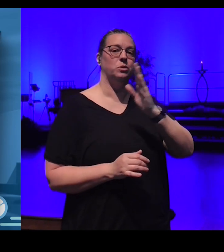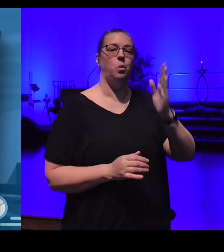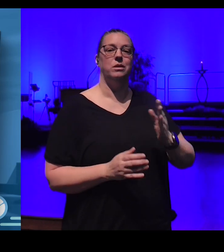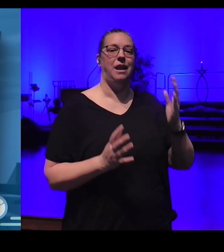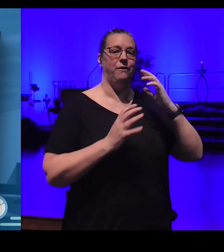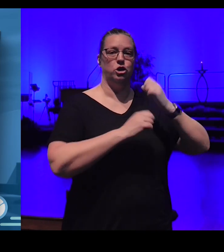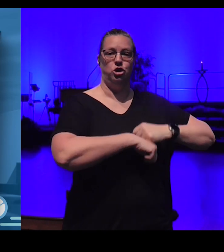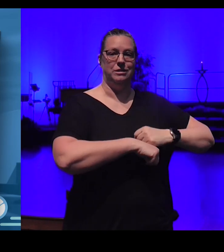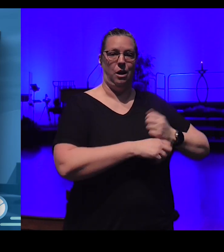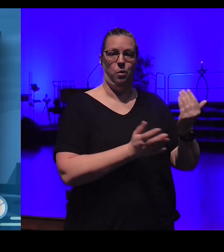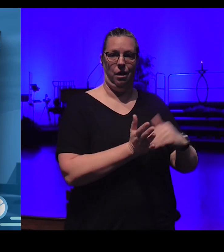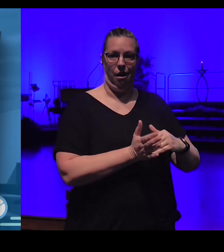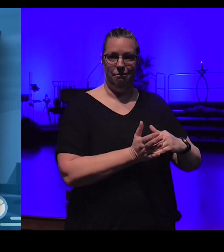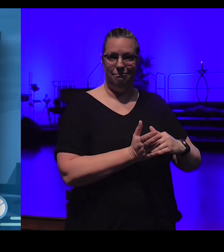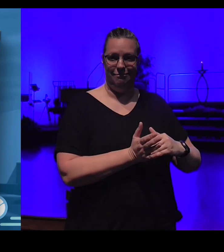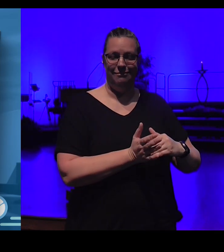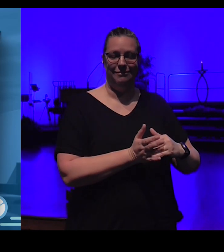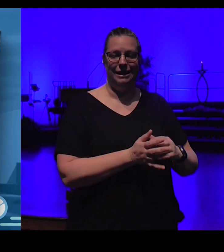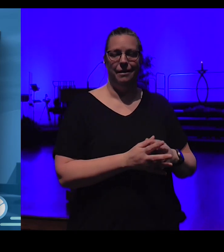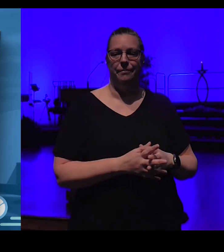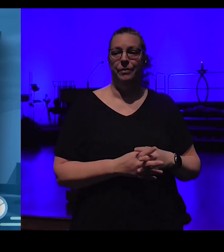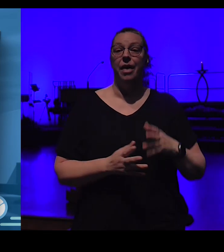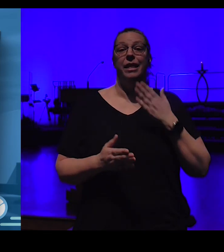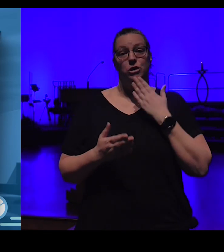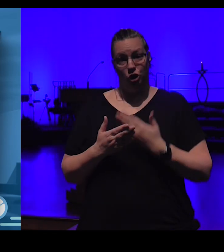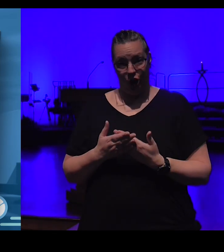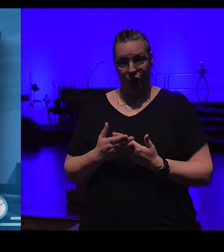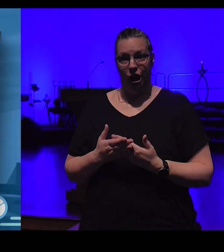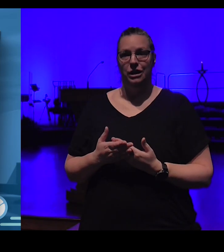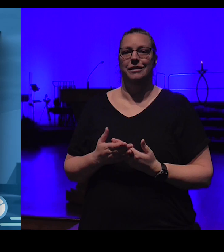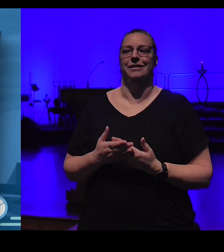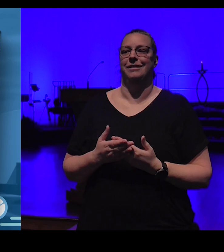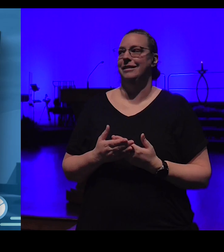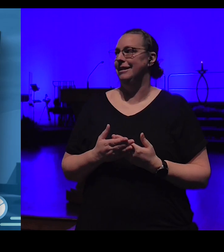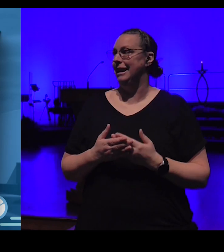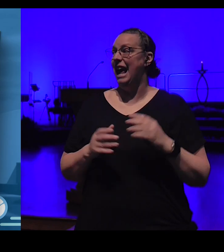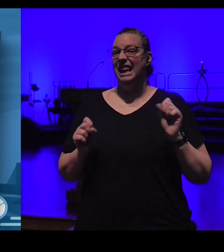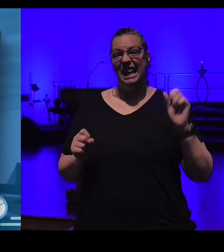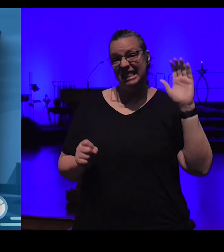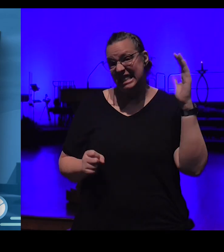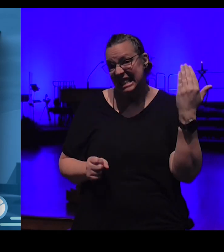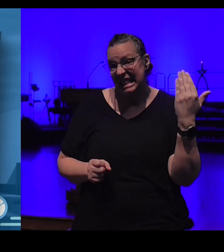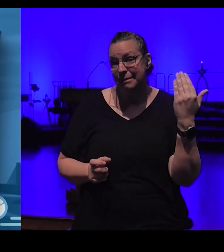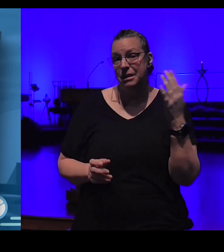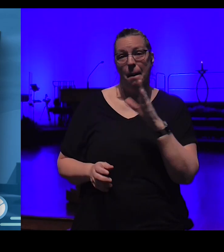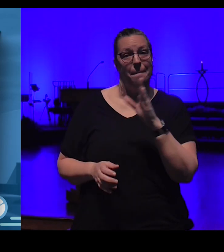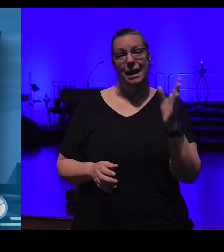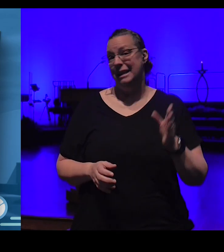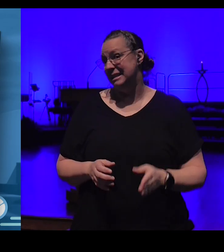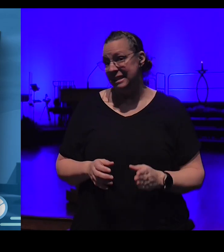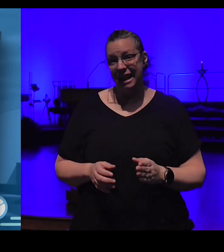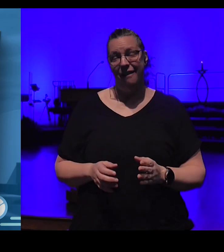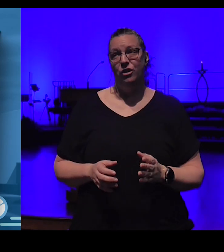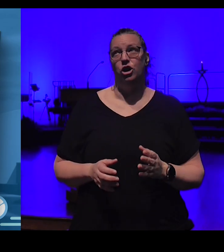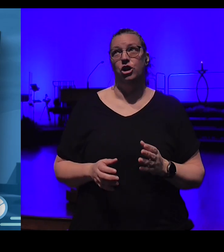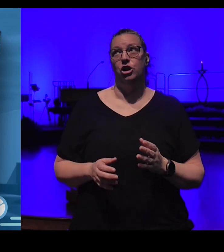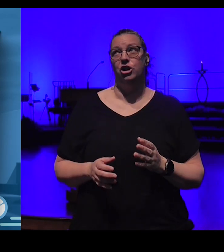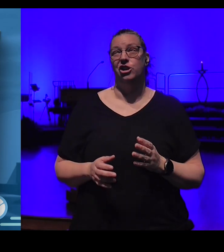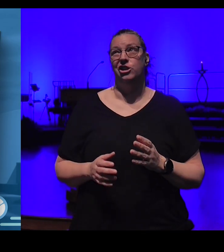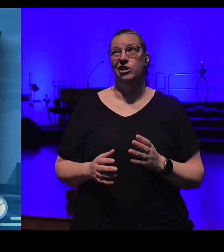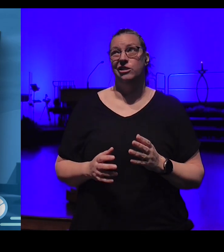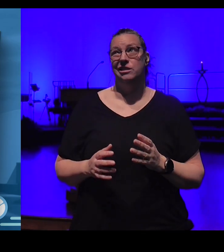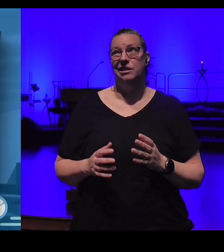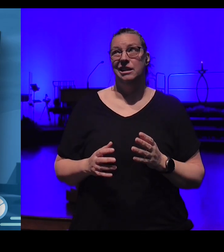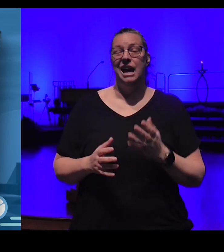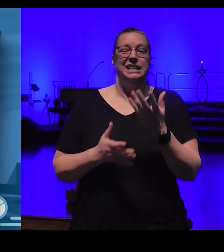down again. And that's the good news. The good news. It can seem like it, but it never quite does. In the deepest part of